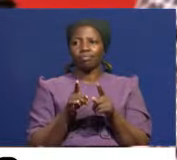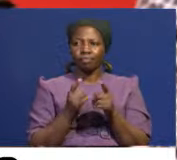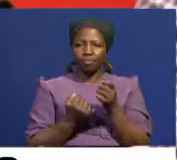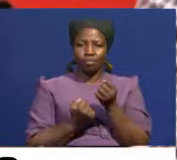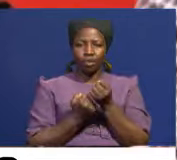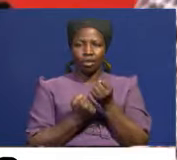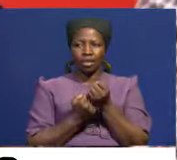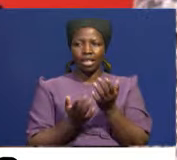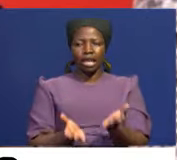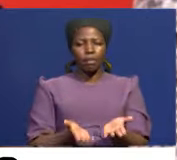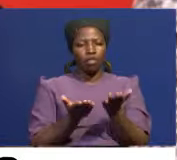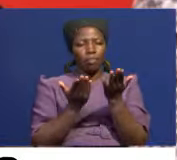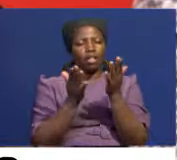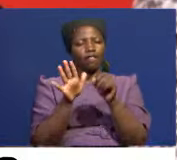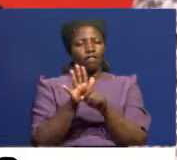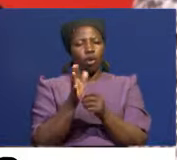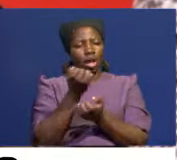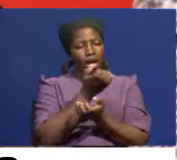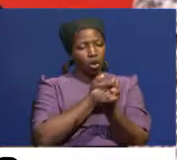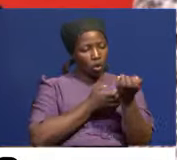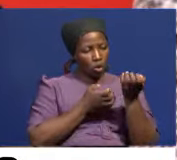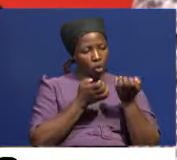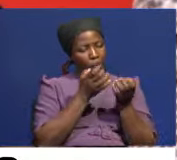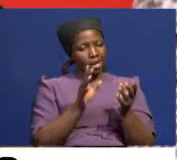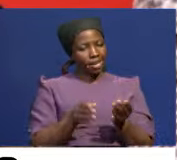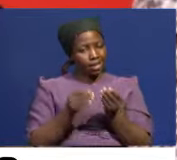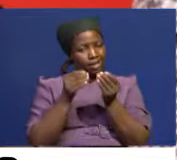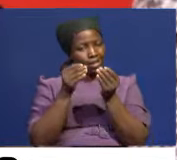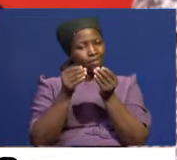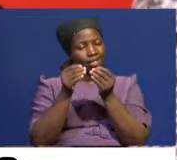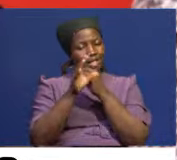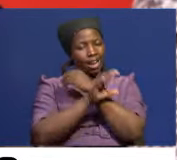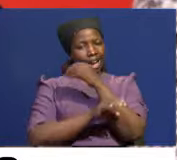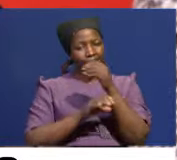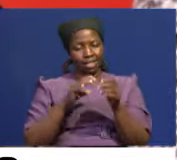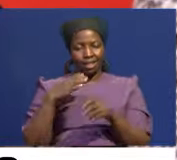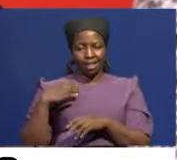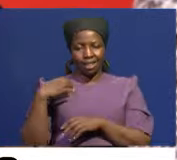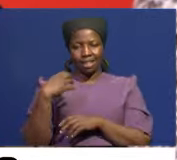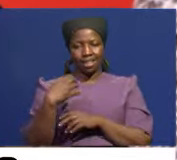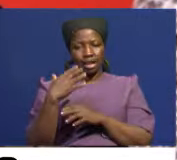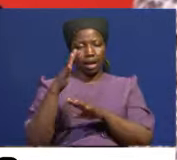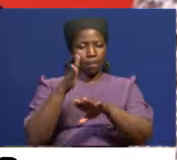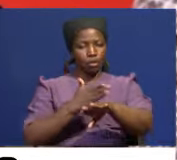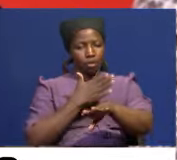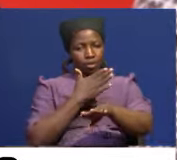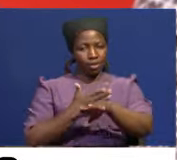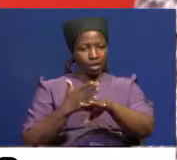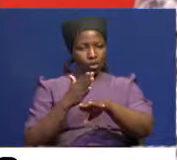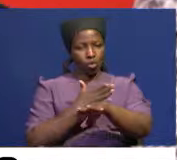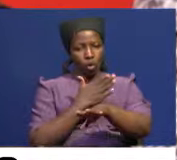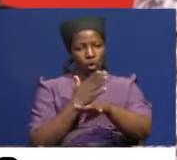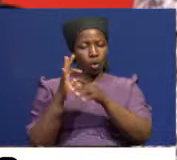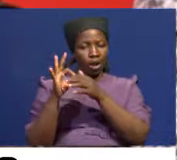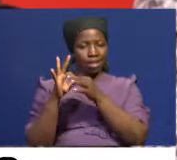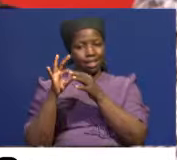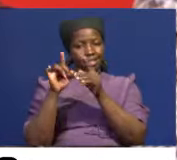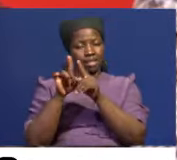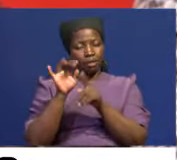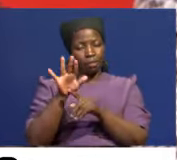economy. Given the continent's rich musical heritage and its substantial